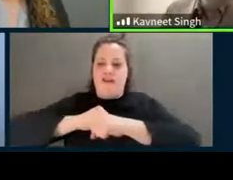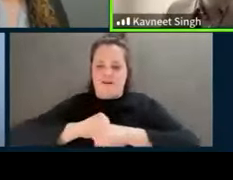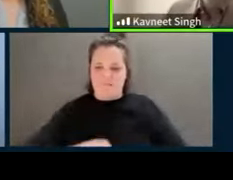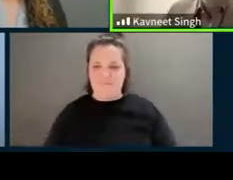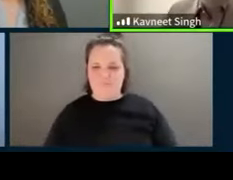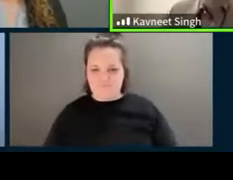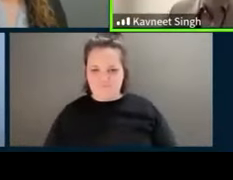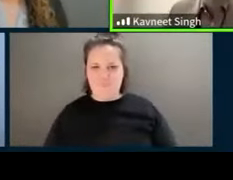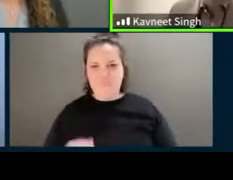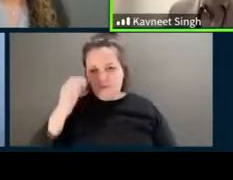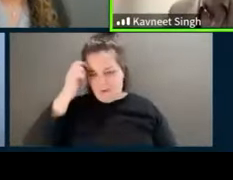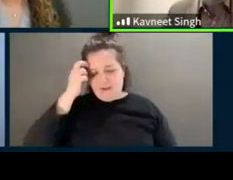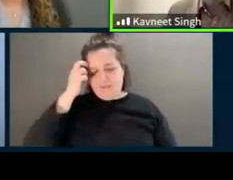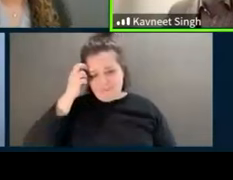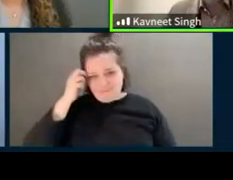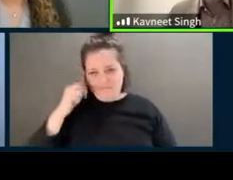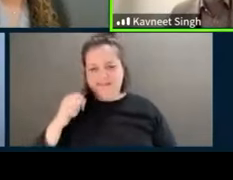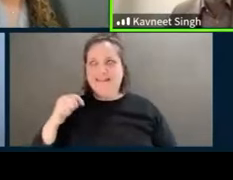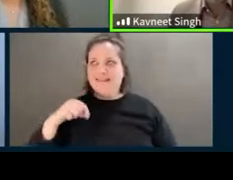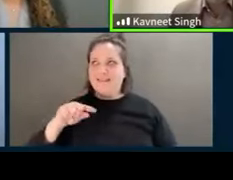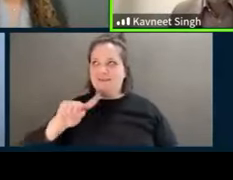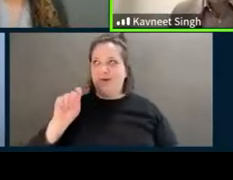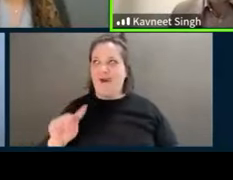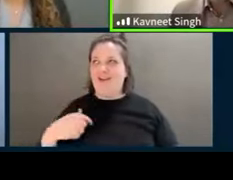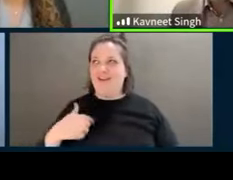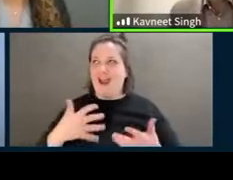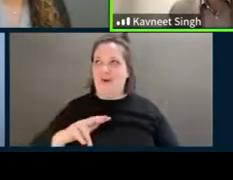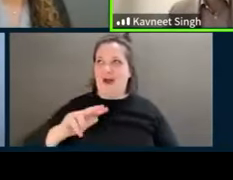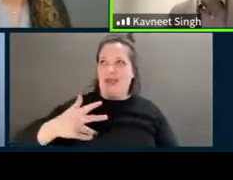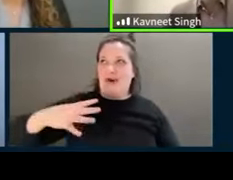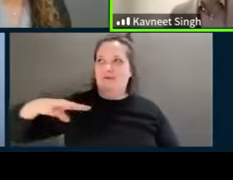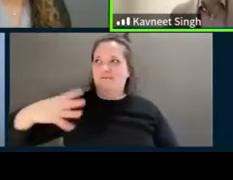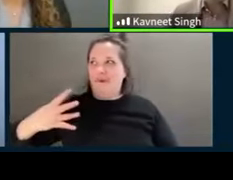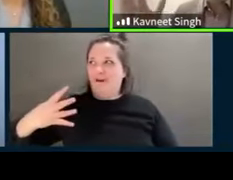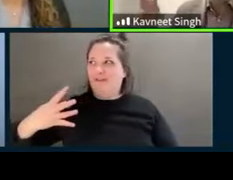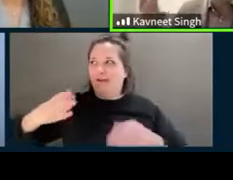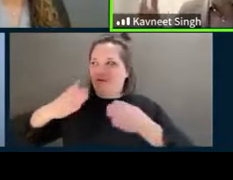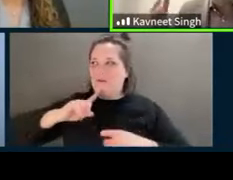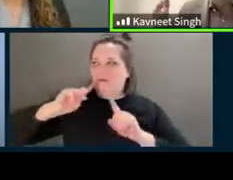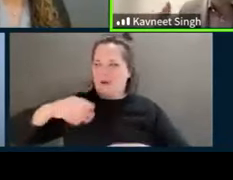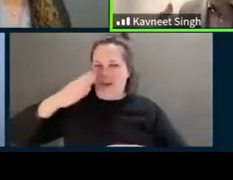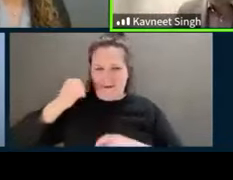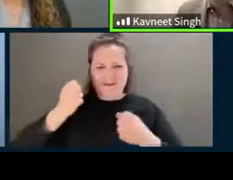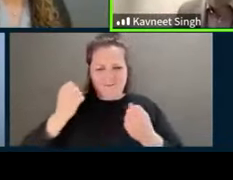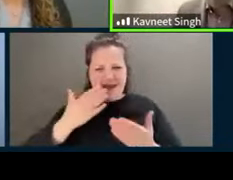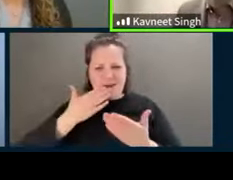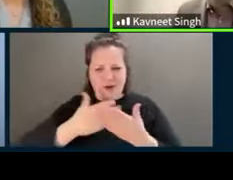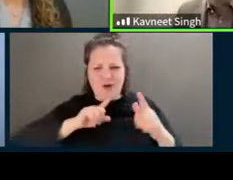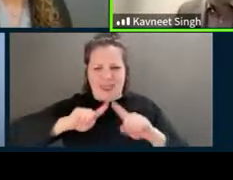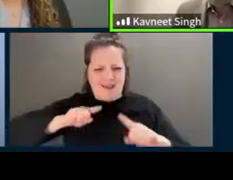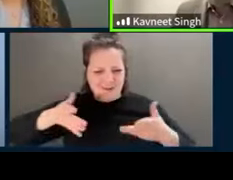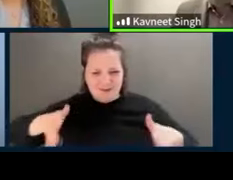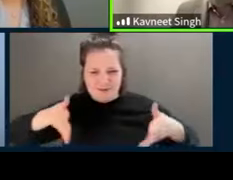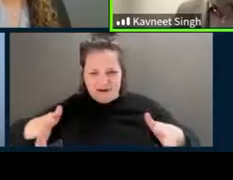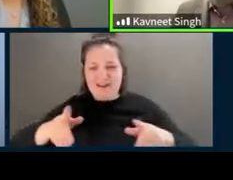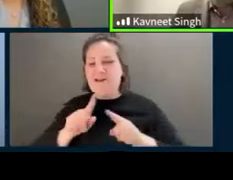This is the question you don't want to go third or fourth, right? Because I think a lot of the good answers got taken. As like to be additive,